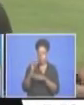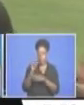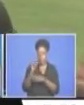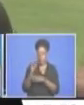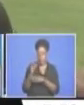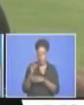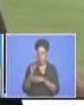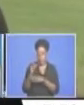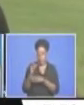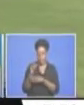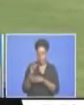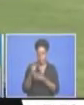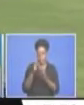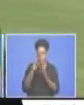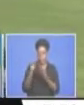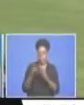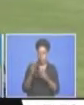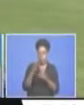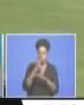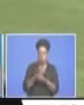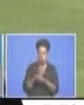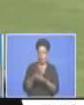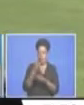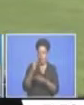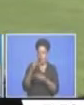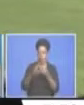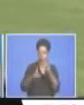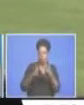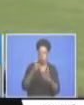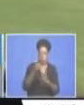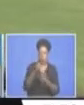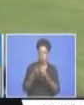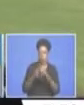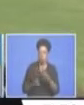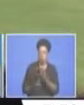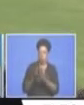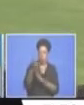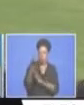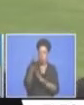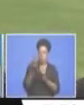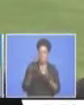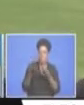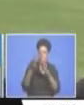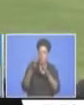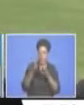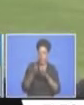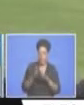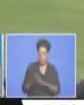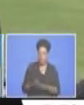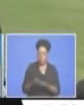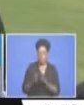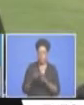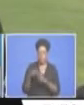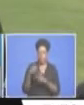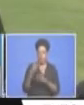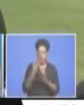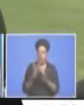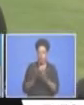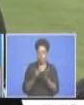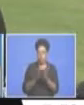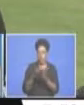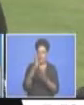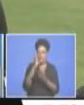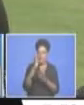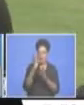It's been a real work in progress to continue to grow the event. The good news is that we've got six